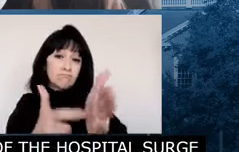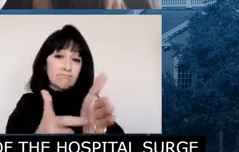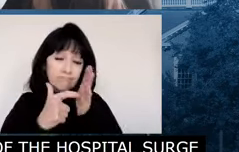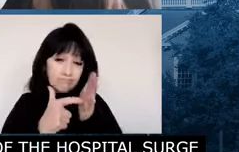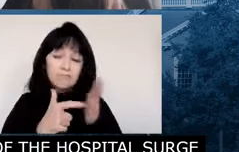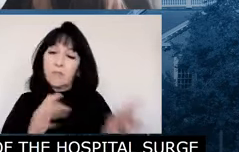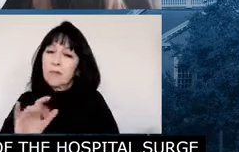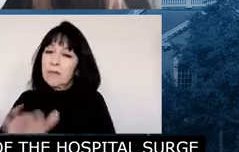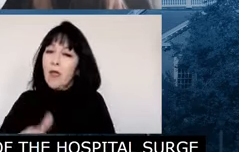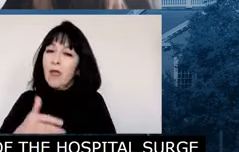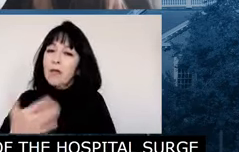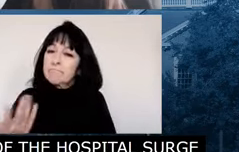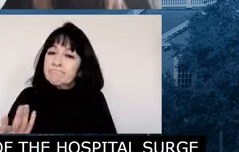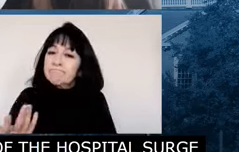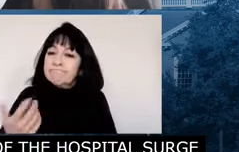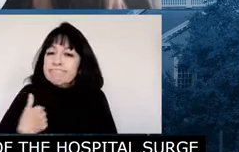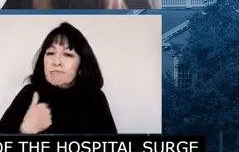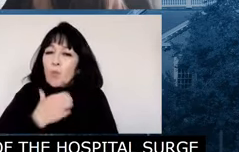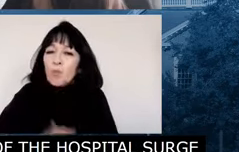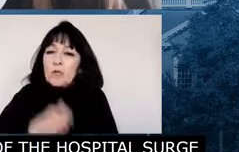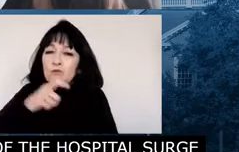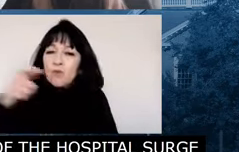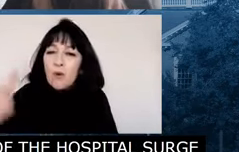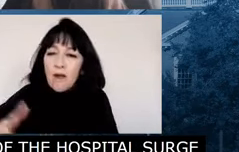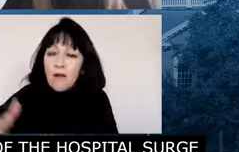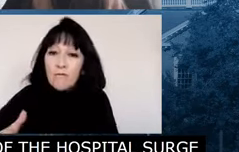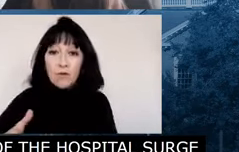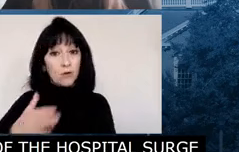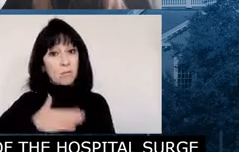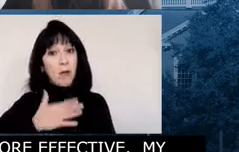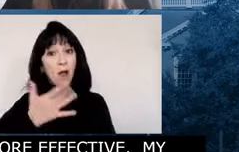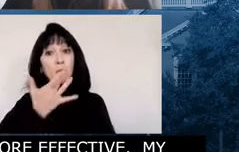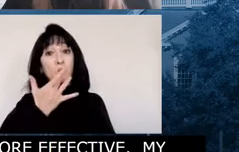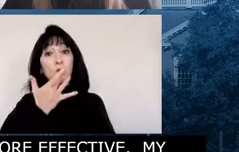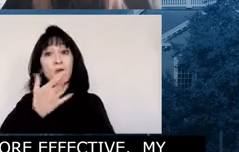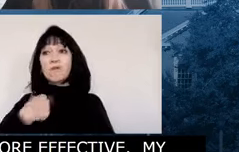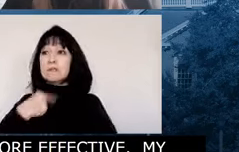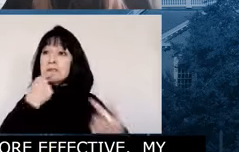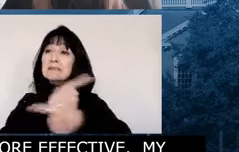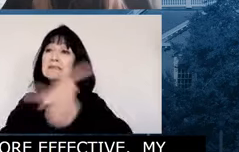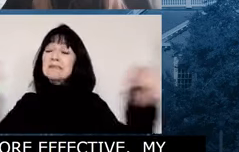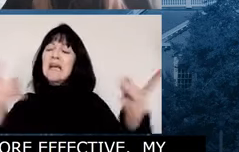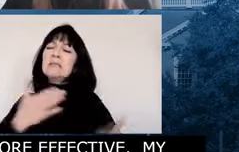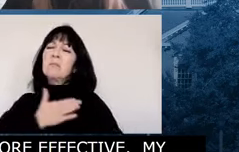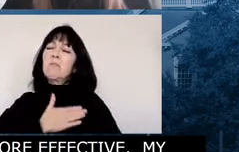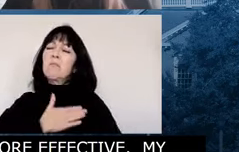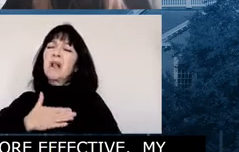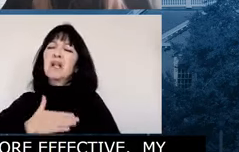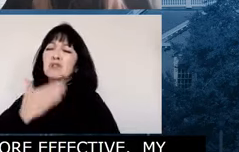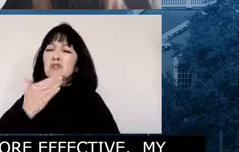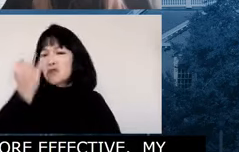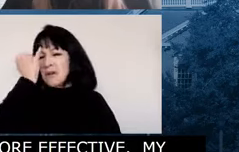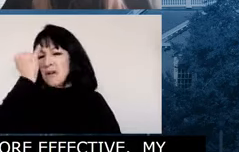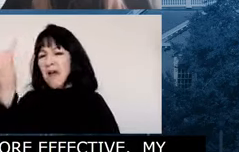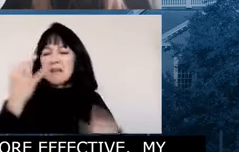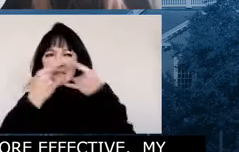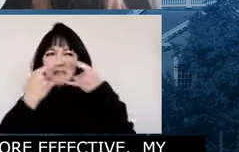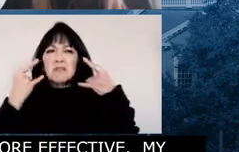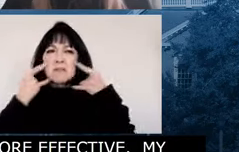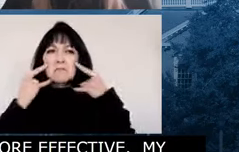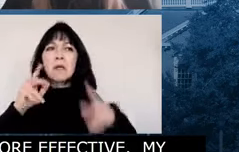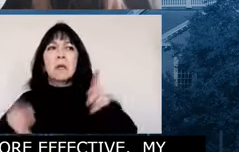voluntarily. Well, that when you get this long out, I guess, in this kind of a pandemic and people are